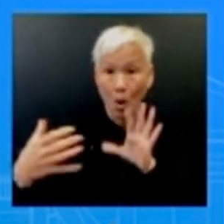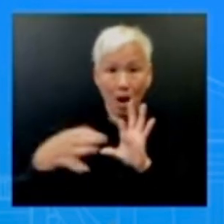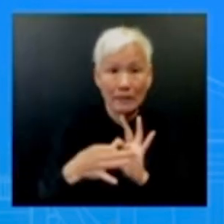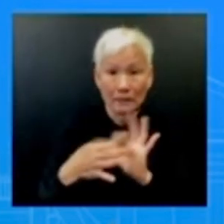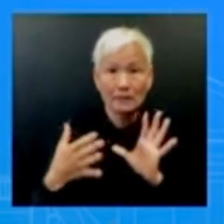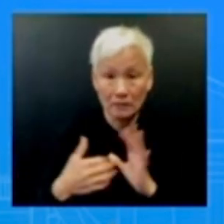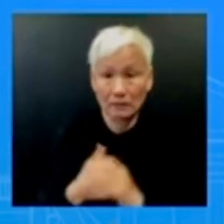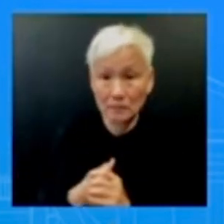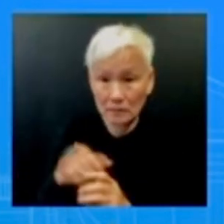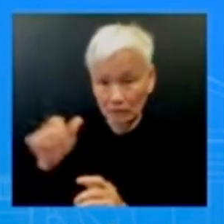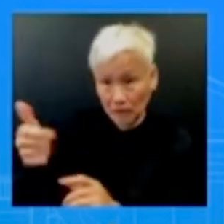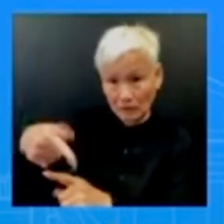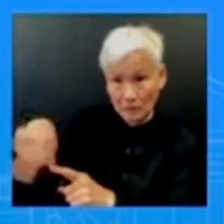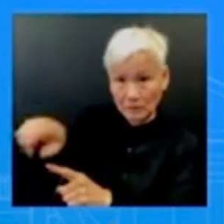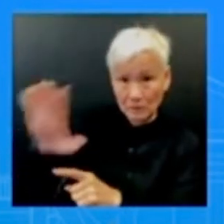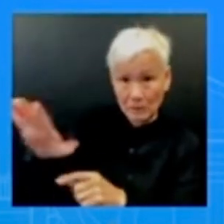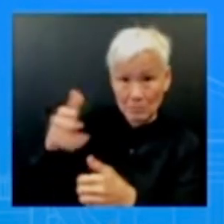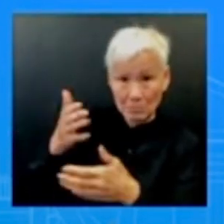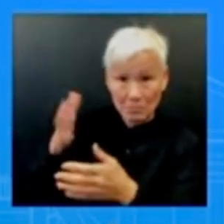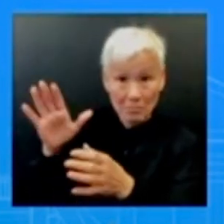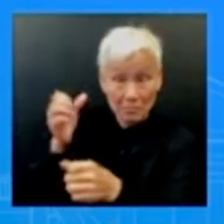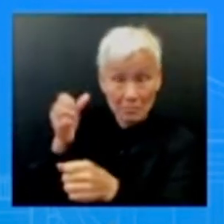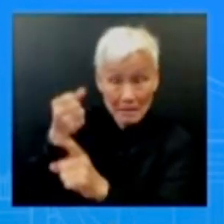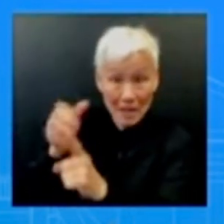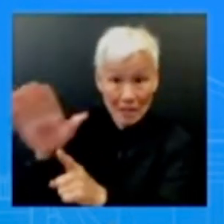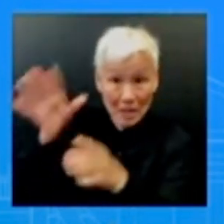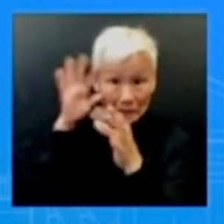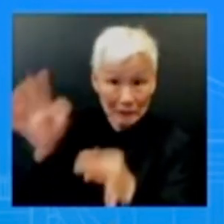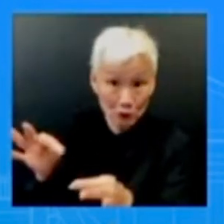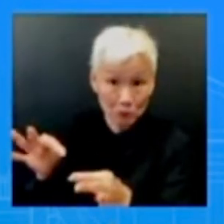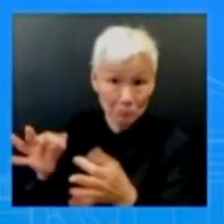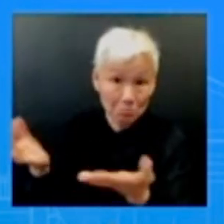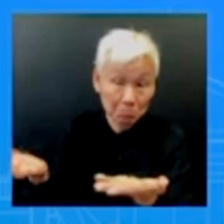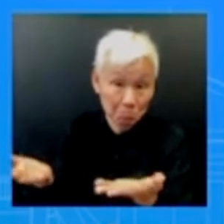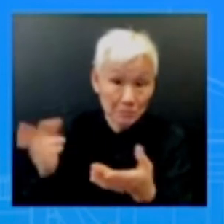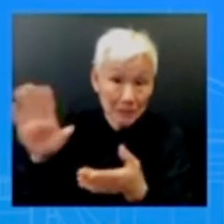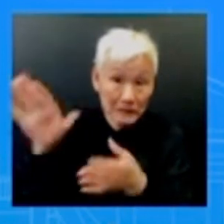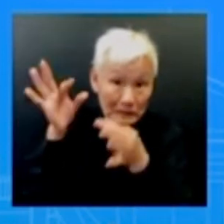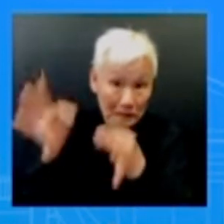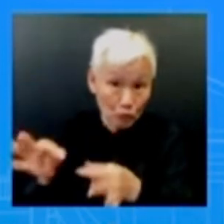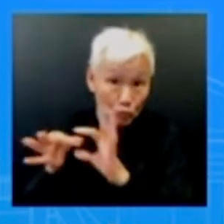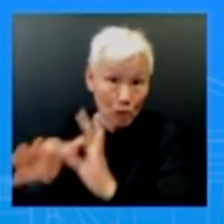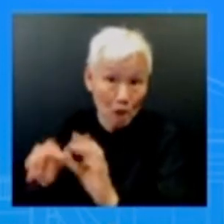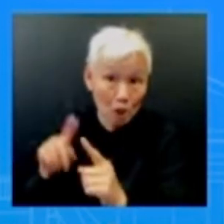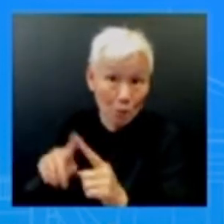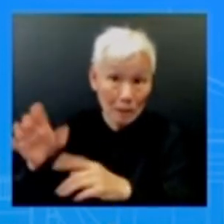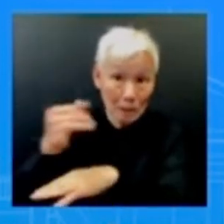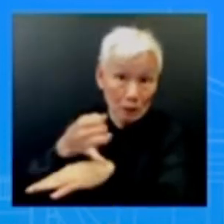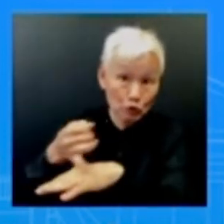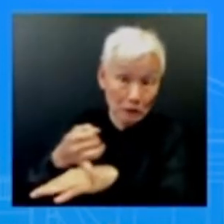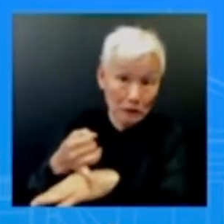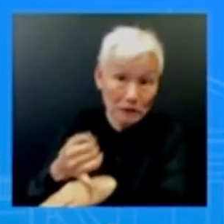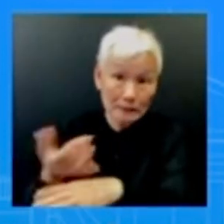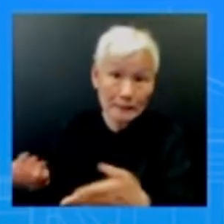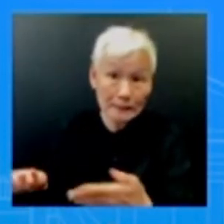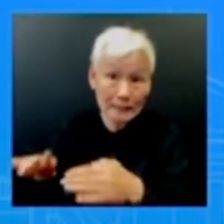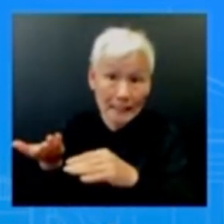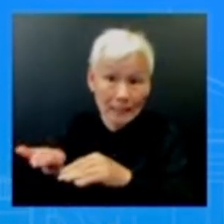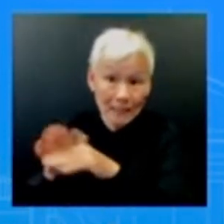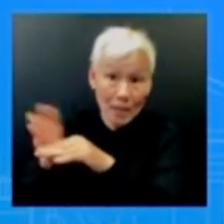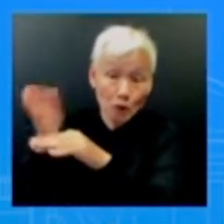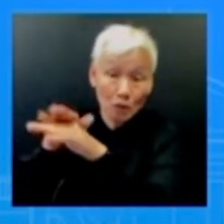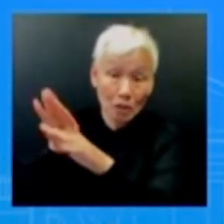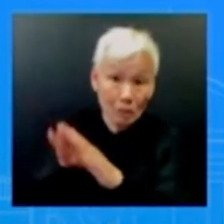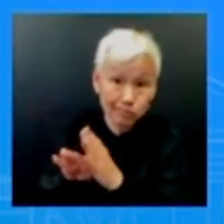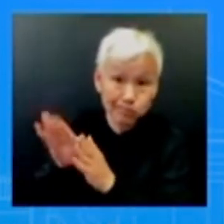their monetary policy decision, as it relates to interest rate, as it relates to dealing with inflation, which are clearly both connected. But I'm just not going to,